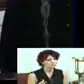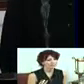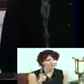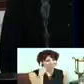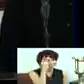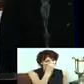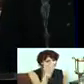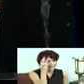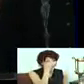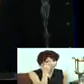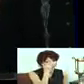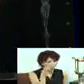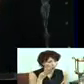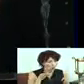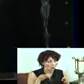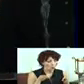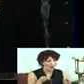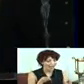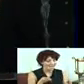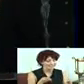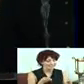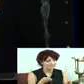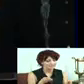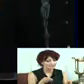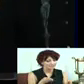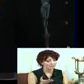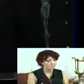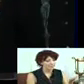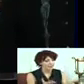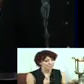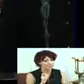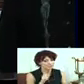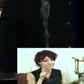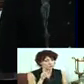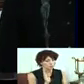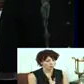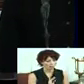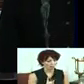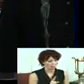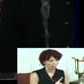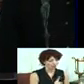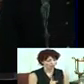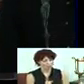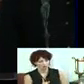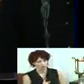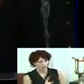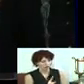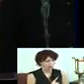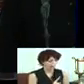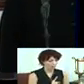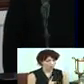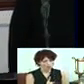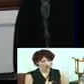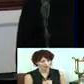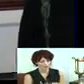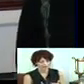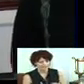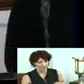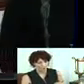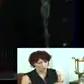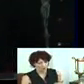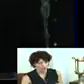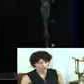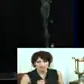of ways that we may need to recalibrate things that separate us from